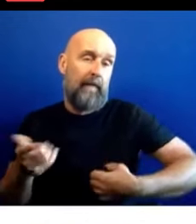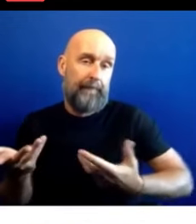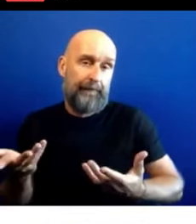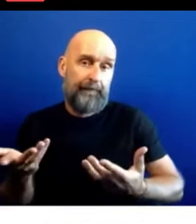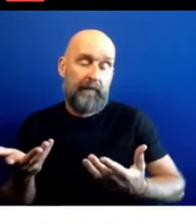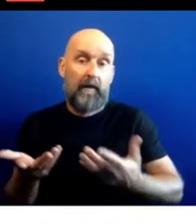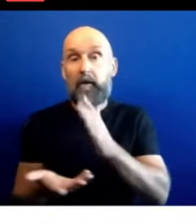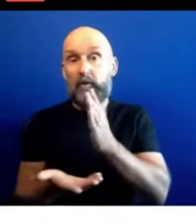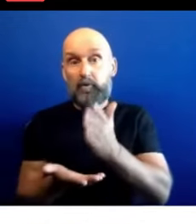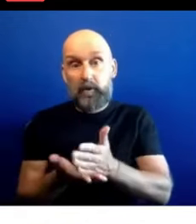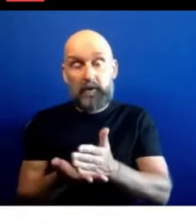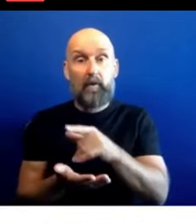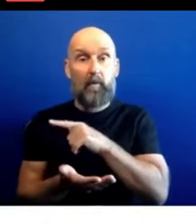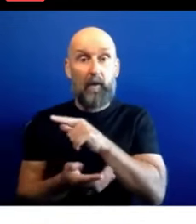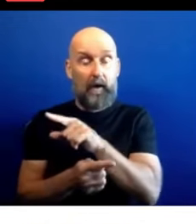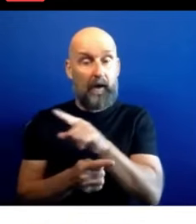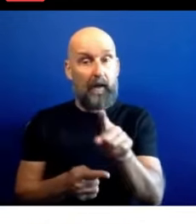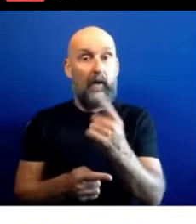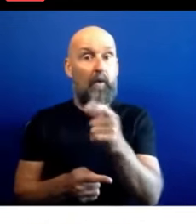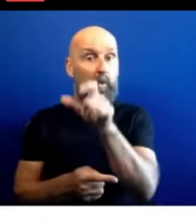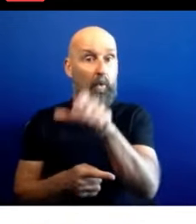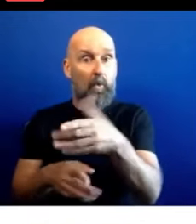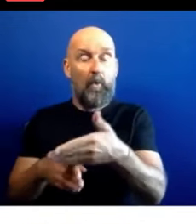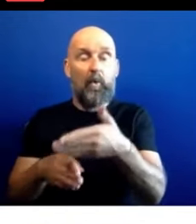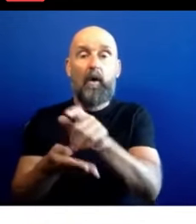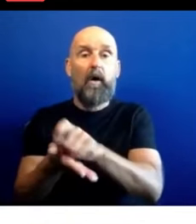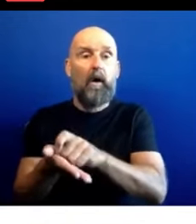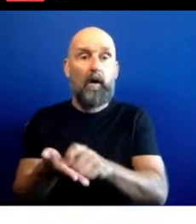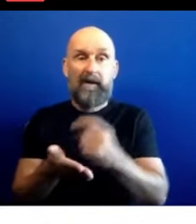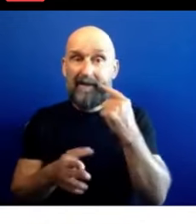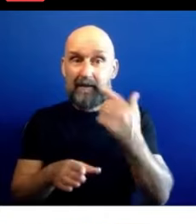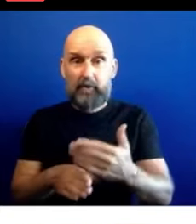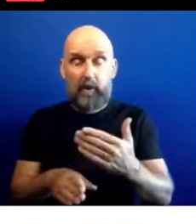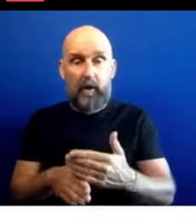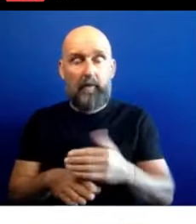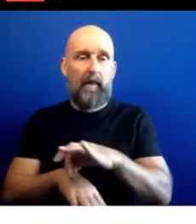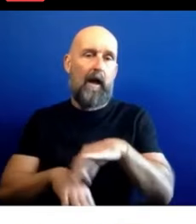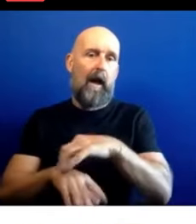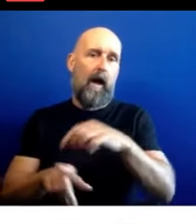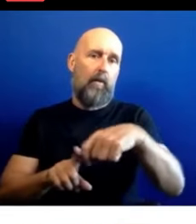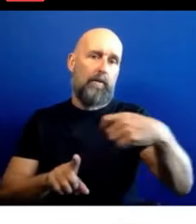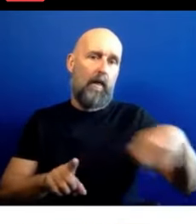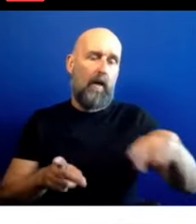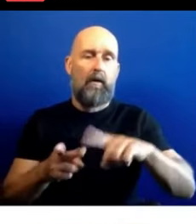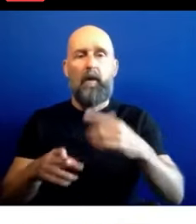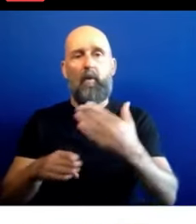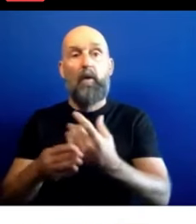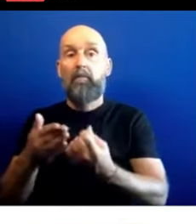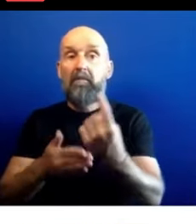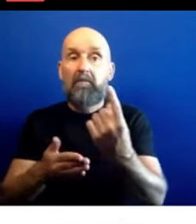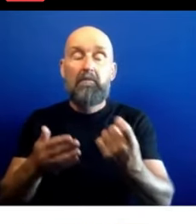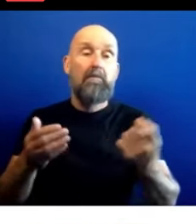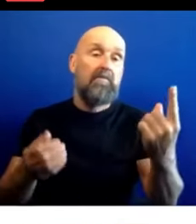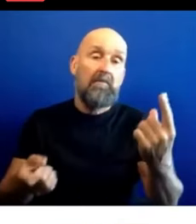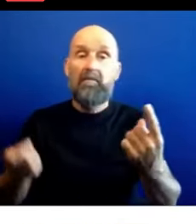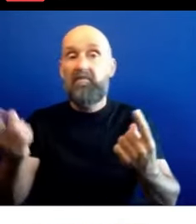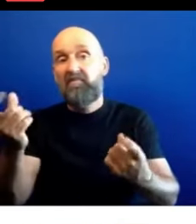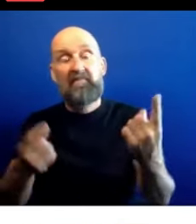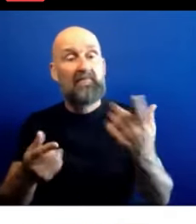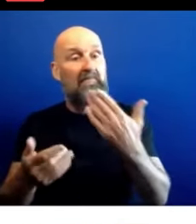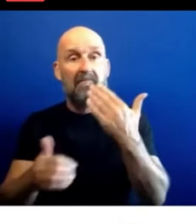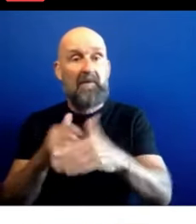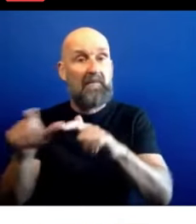the life of your average jobbing writer is not easy. The hours are long, the work is precarious, sporadic, inconsistent,